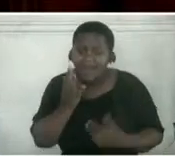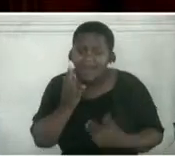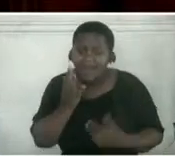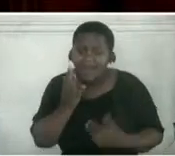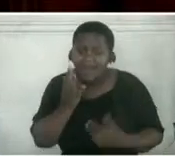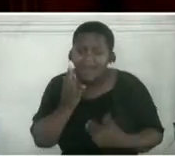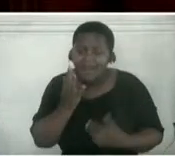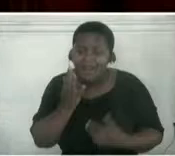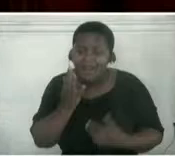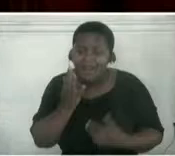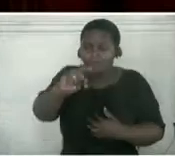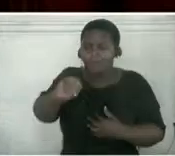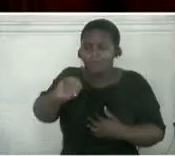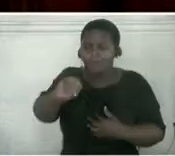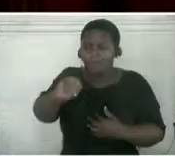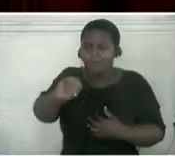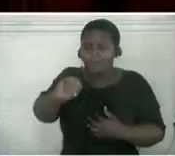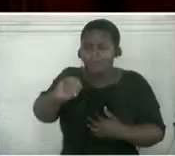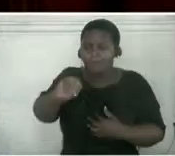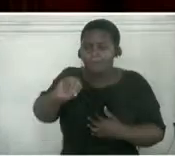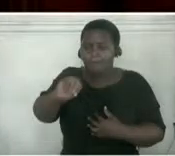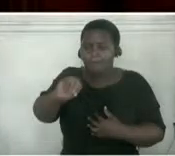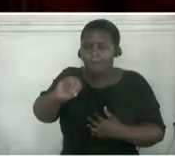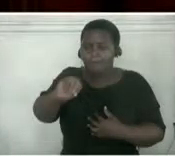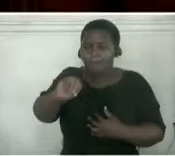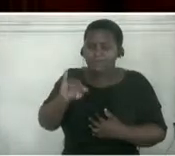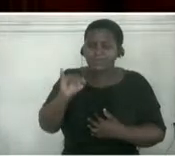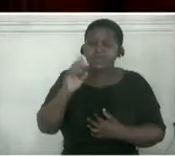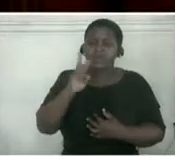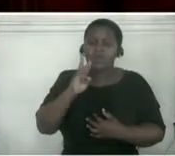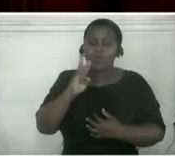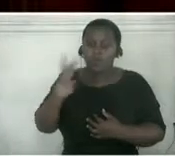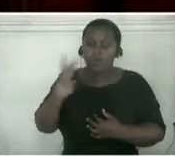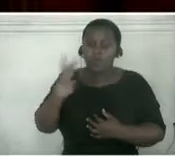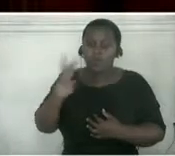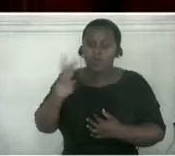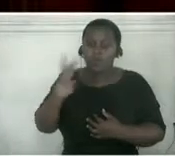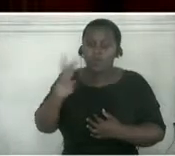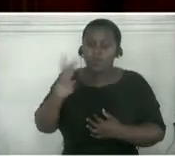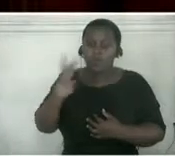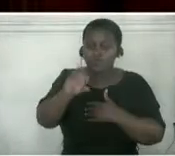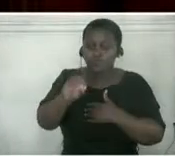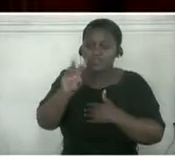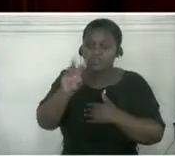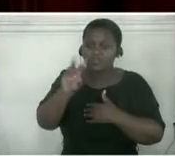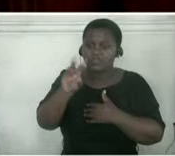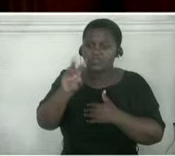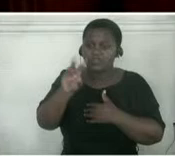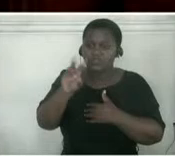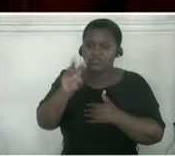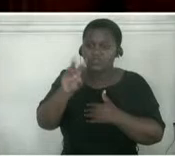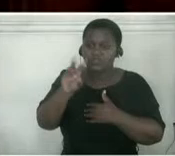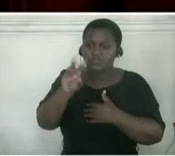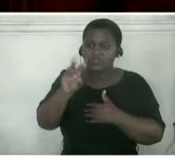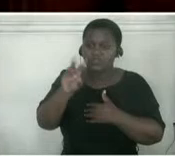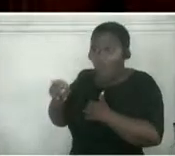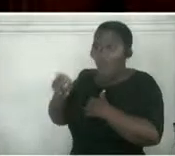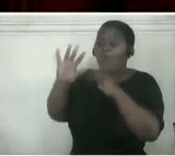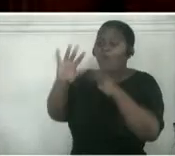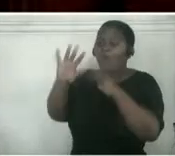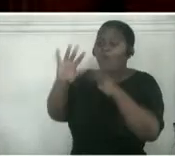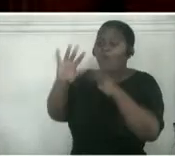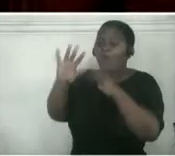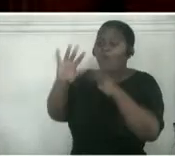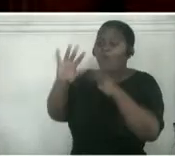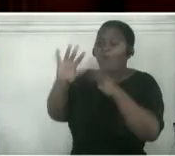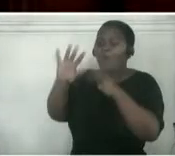ukuthi umkhomazi water scheme uzophela ngo2023 nala lishaya ihlombe Gcwabeni